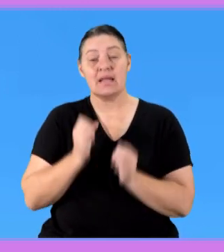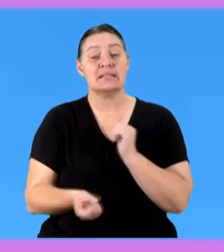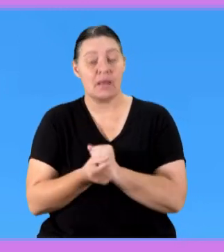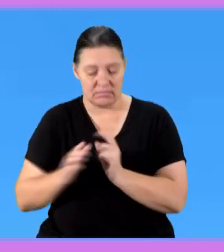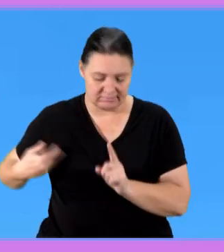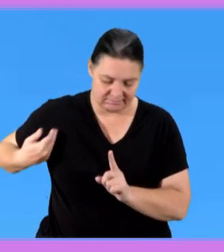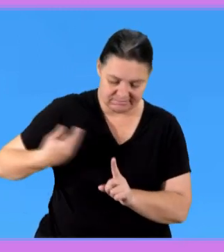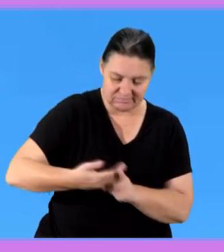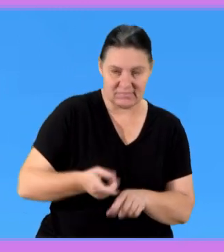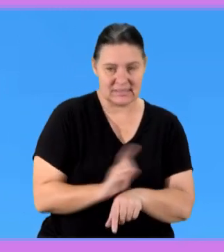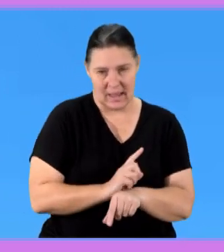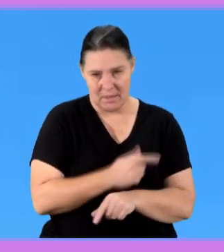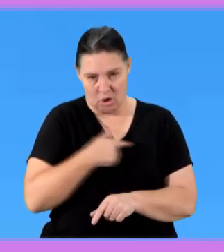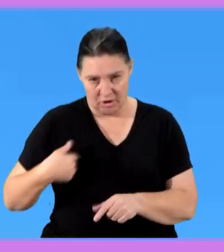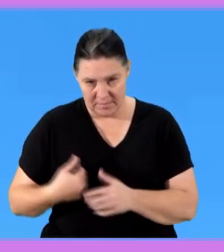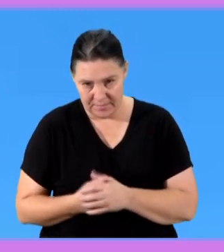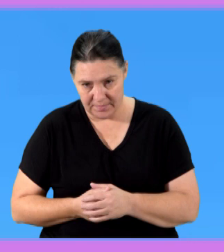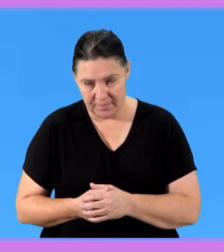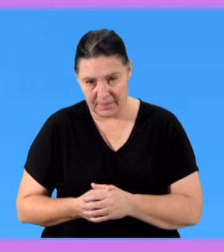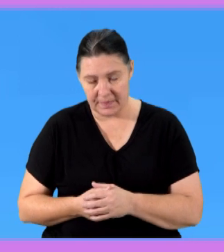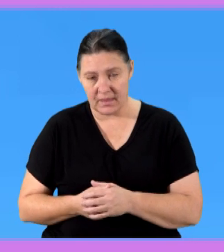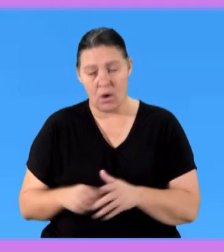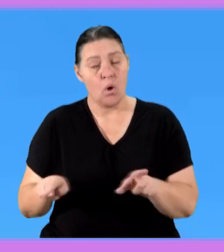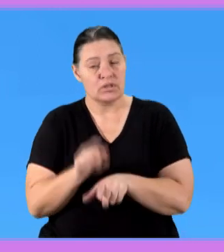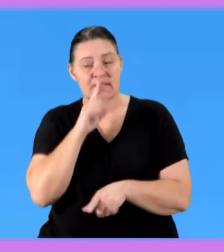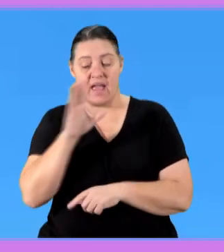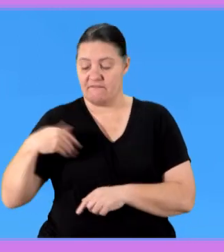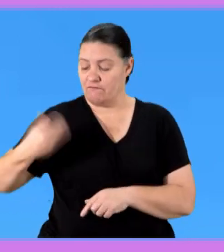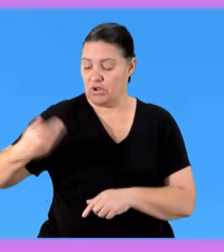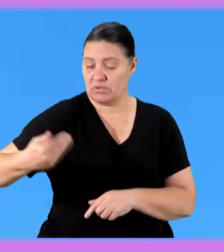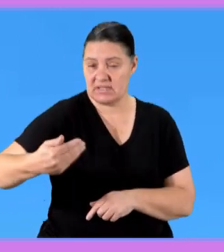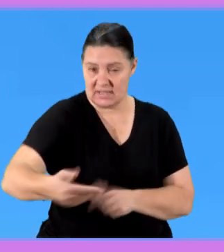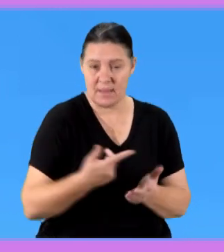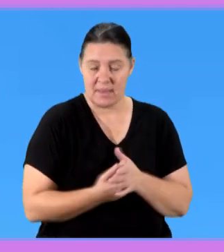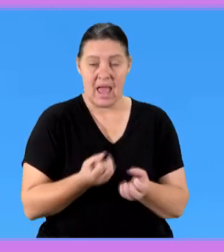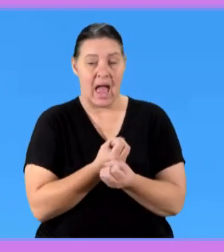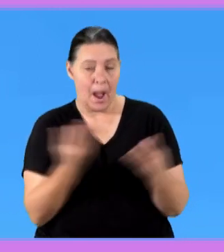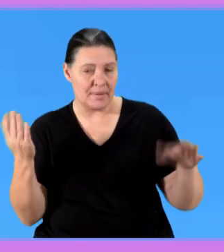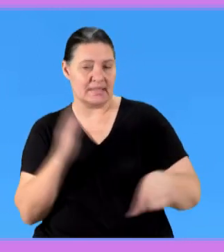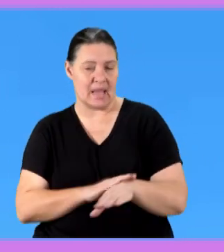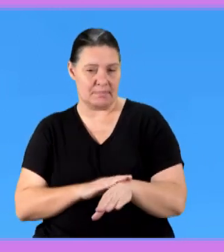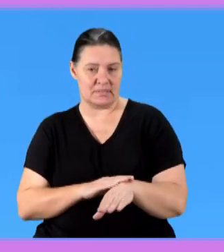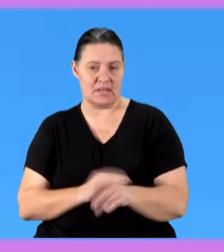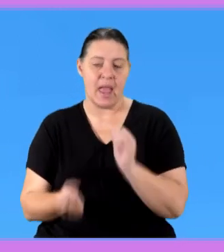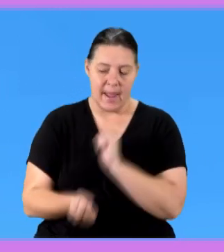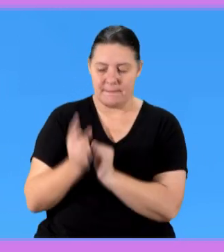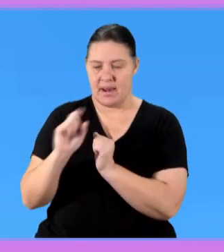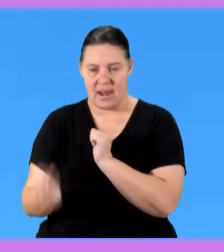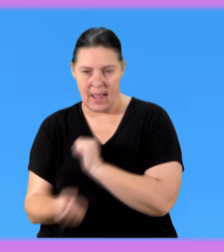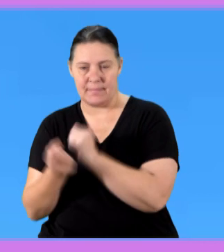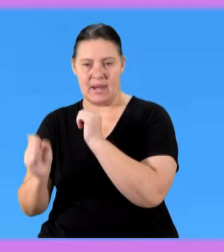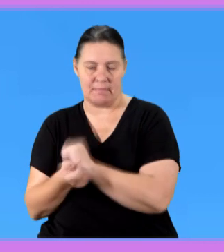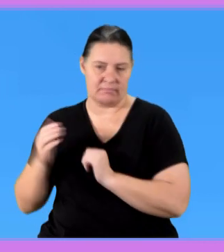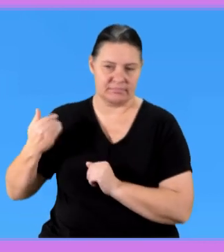place over a long period of time. We also indicated that frequency refers to the number of times an outcome